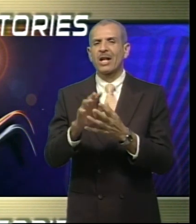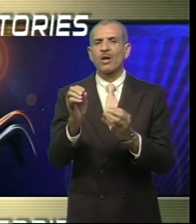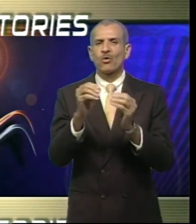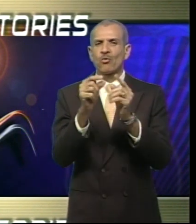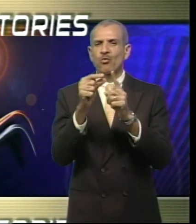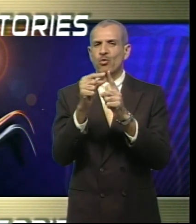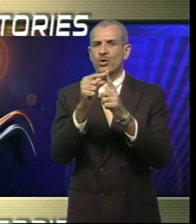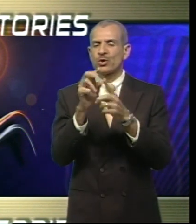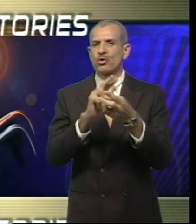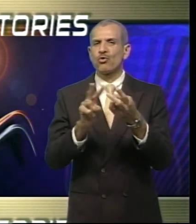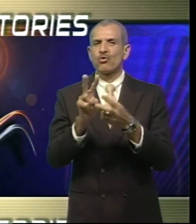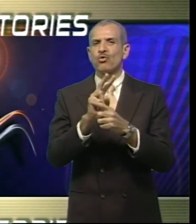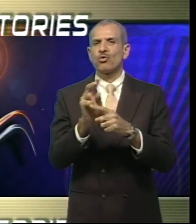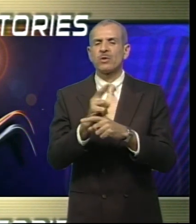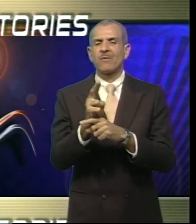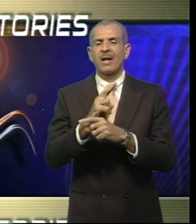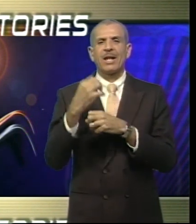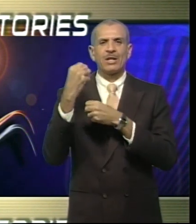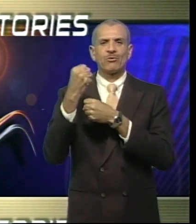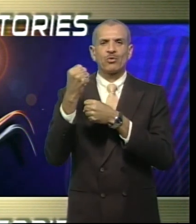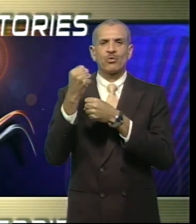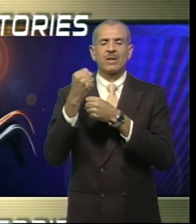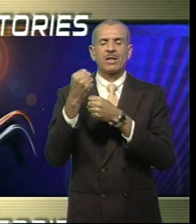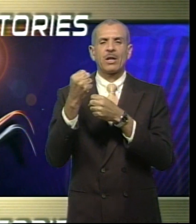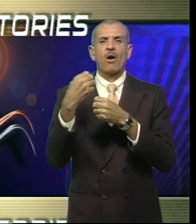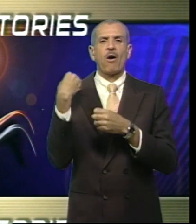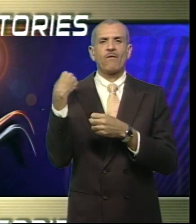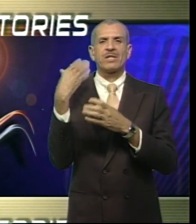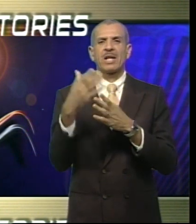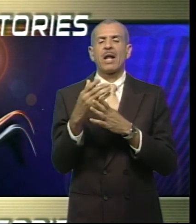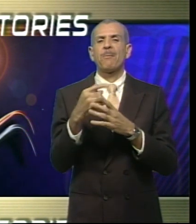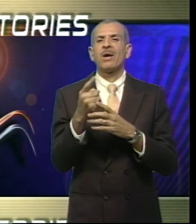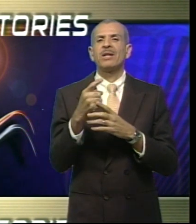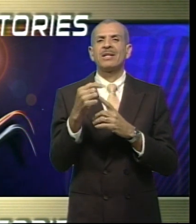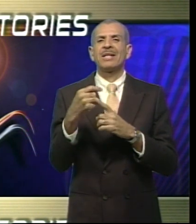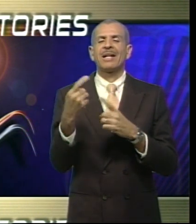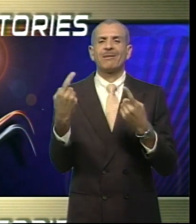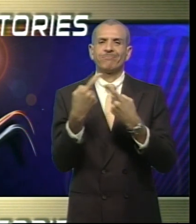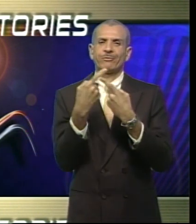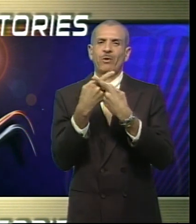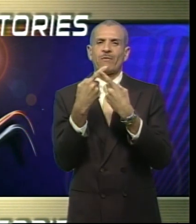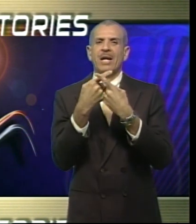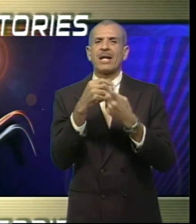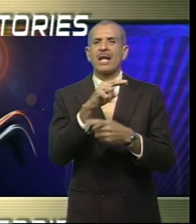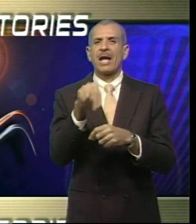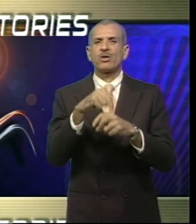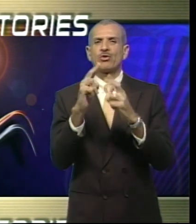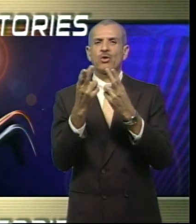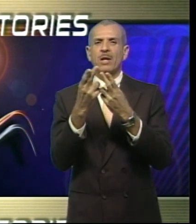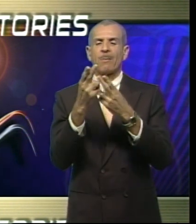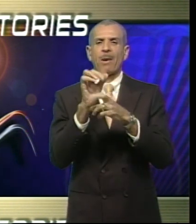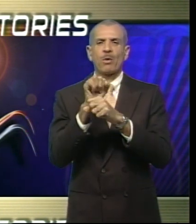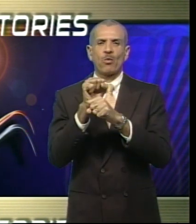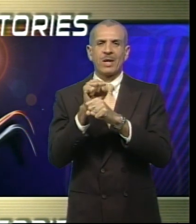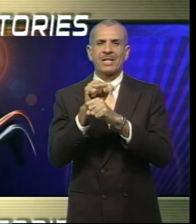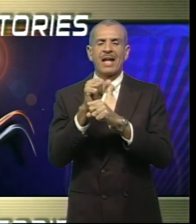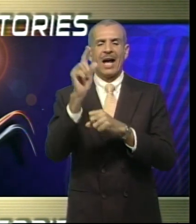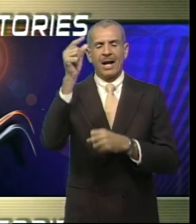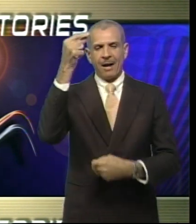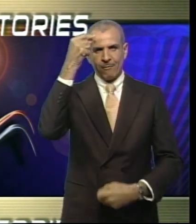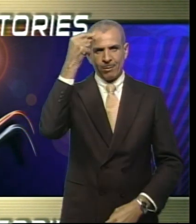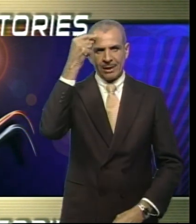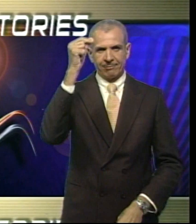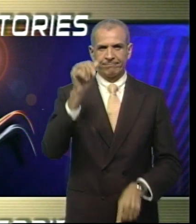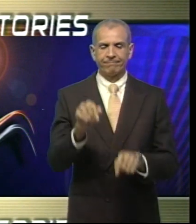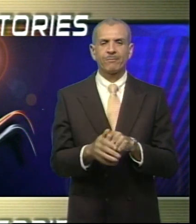being used by a former industrial relations officer regarding the impasse between the National Union of Public Workers and government.